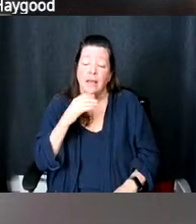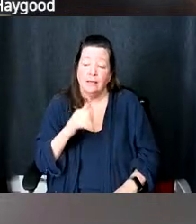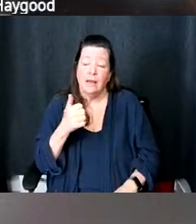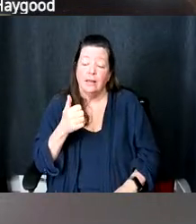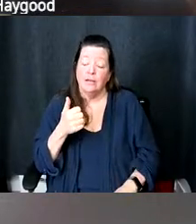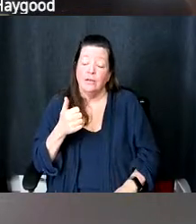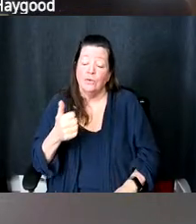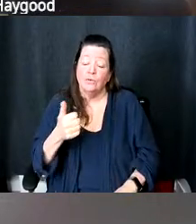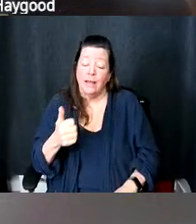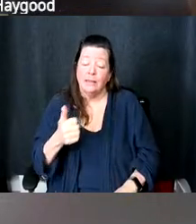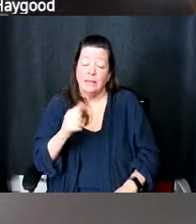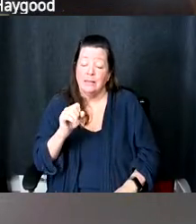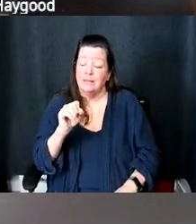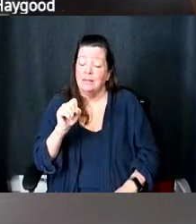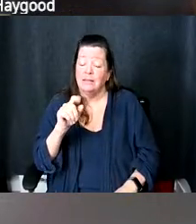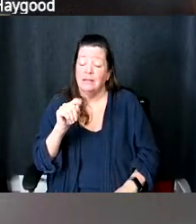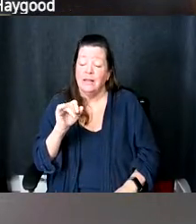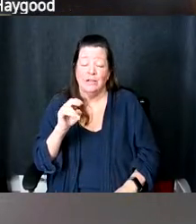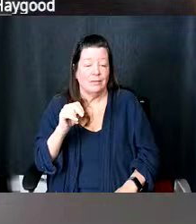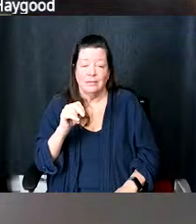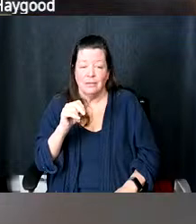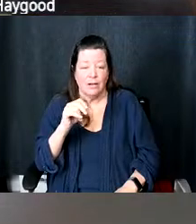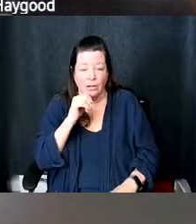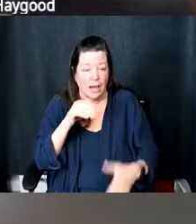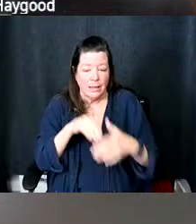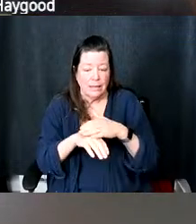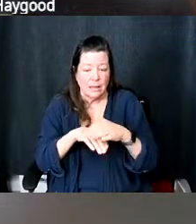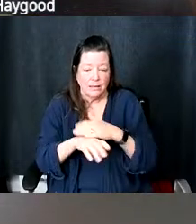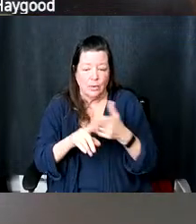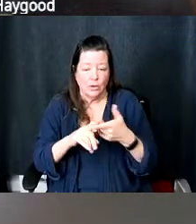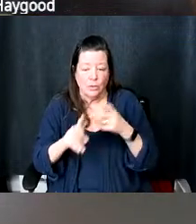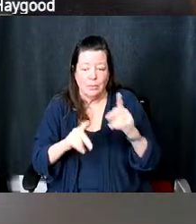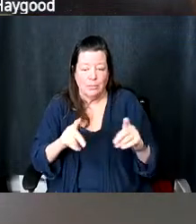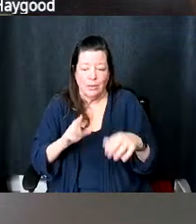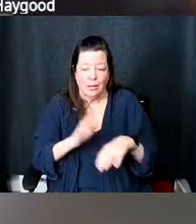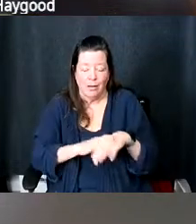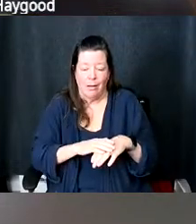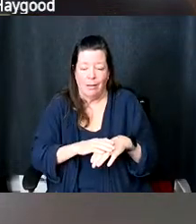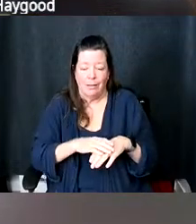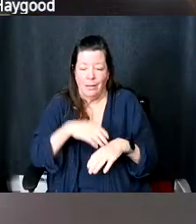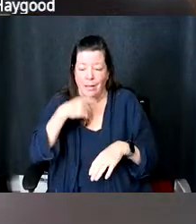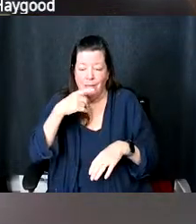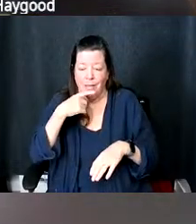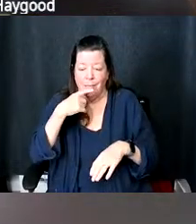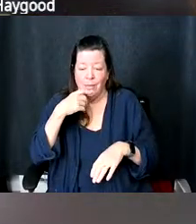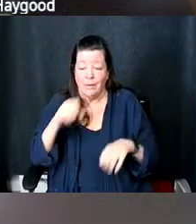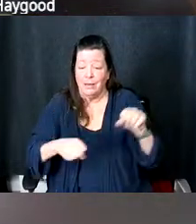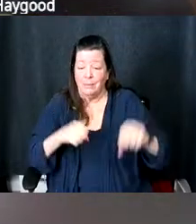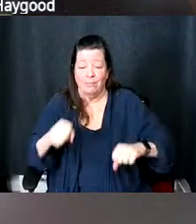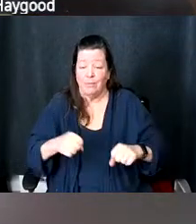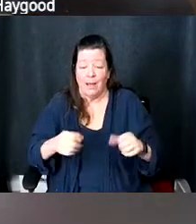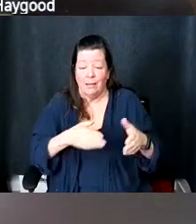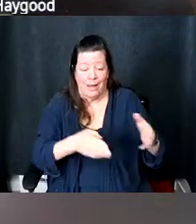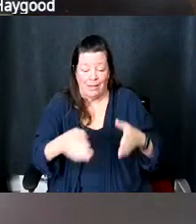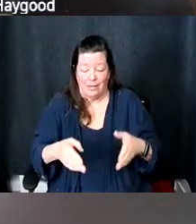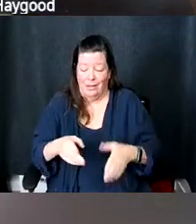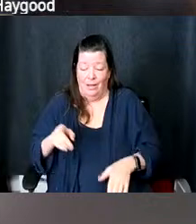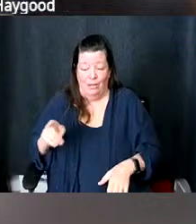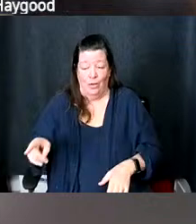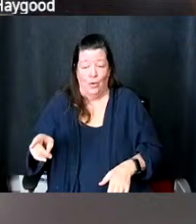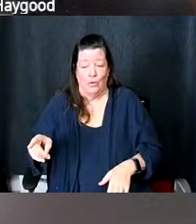stations are inaccessible to people on the public bike path. They're specifically designed so that they are